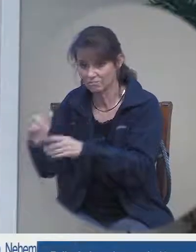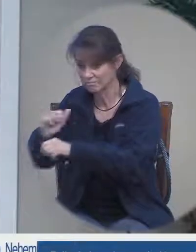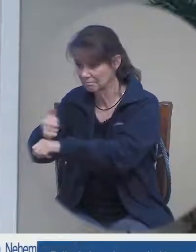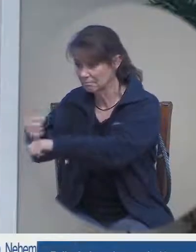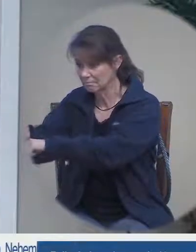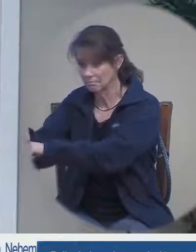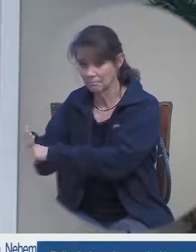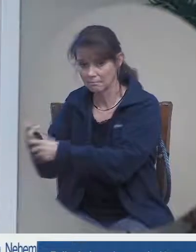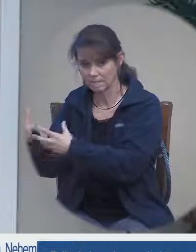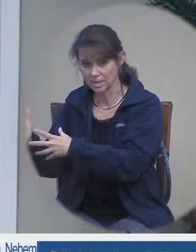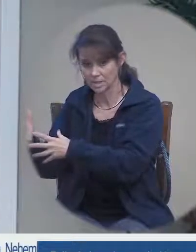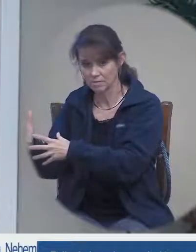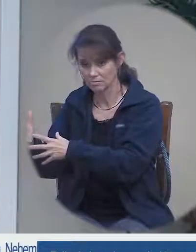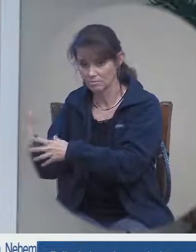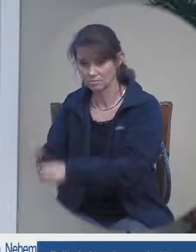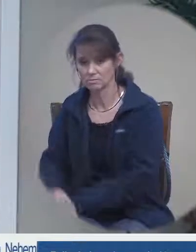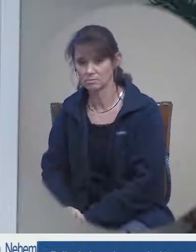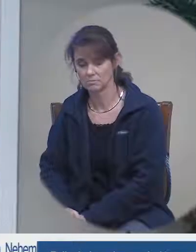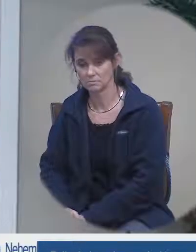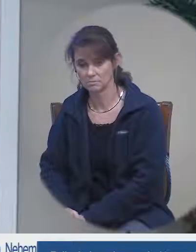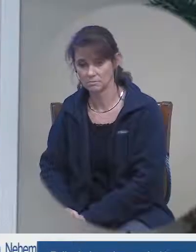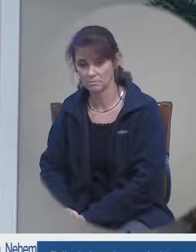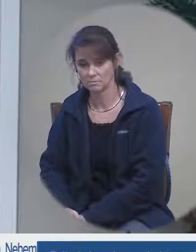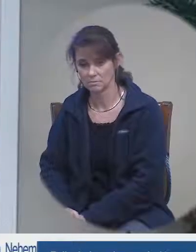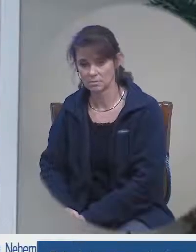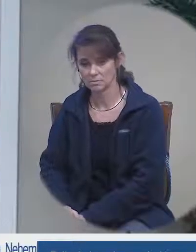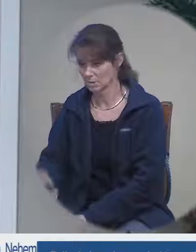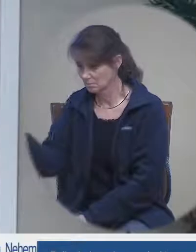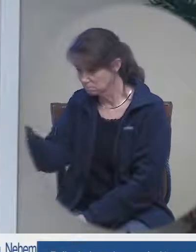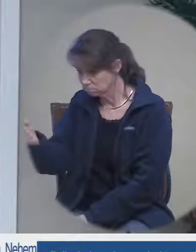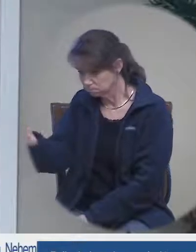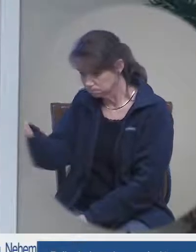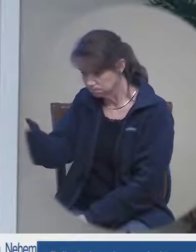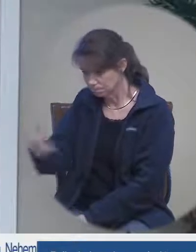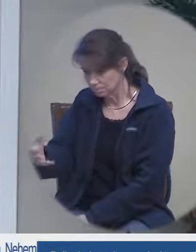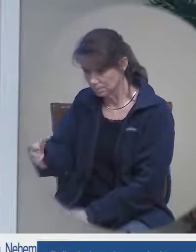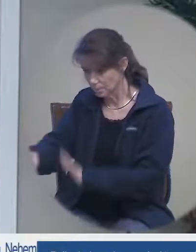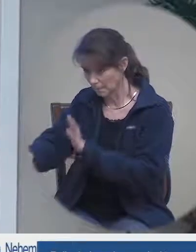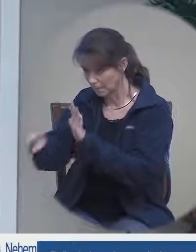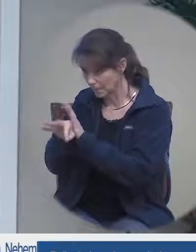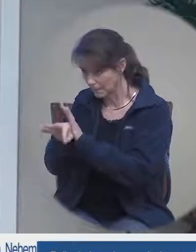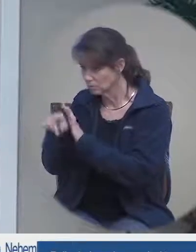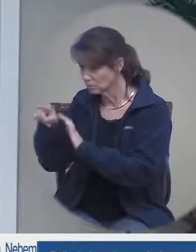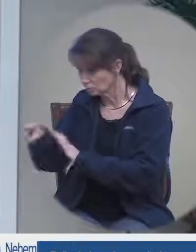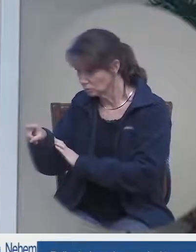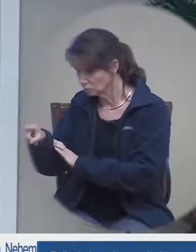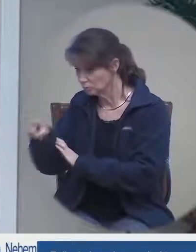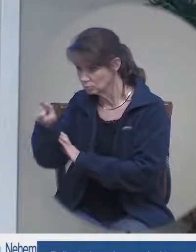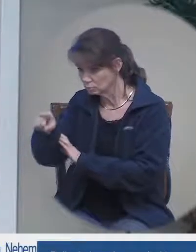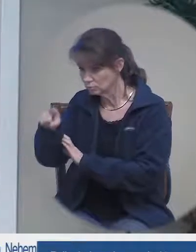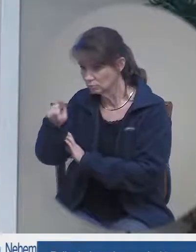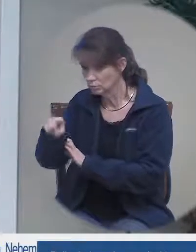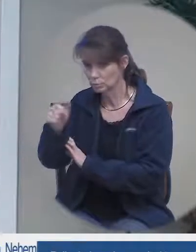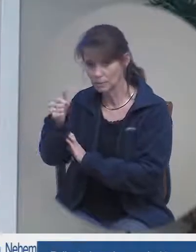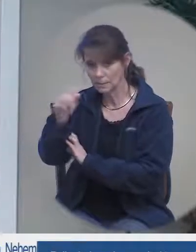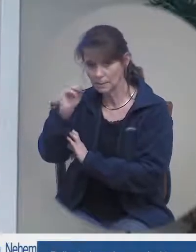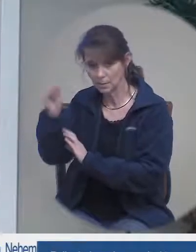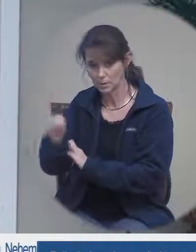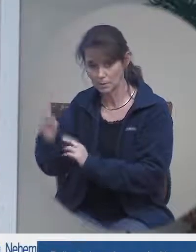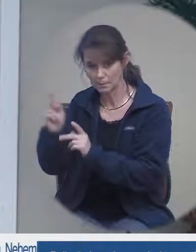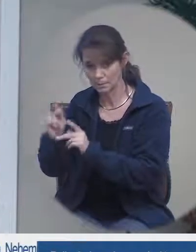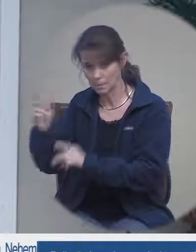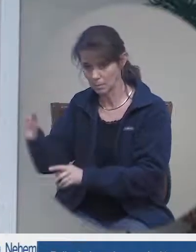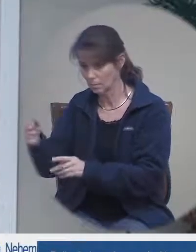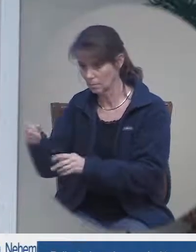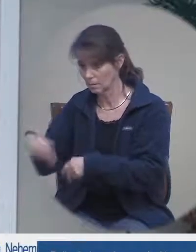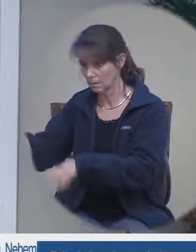of all, to go and live in Jerusalem at this time, they basically had to reorder their view of material things. They had to give